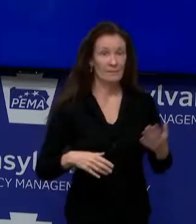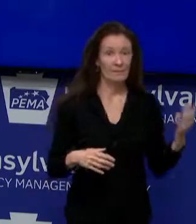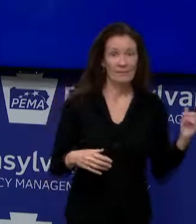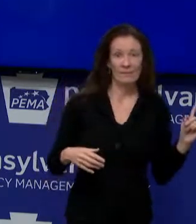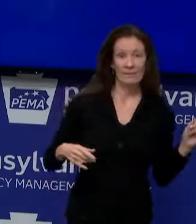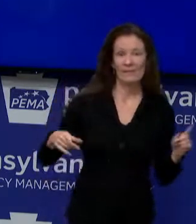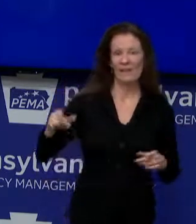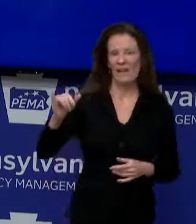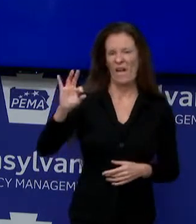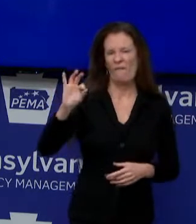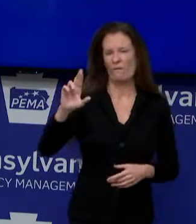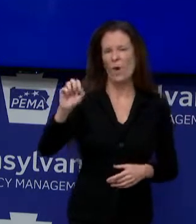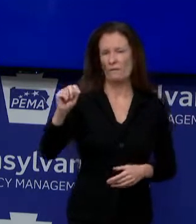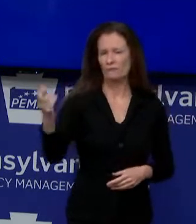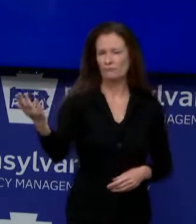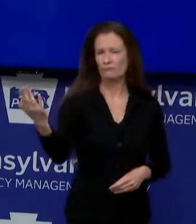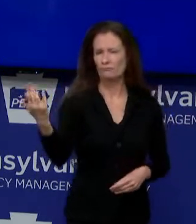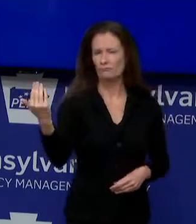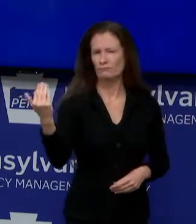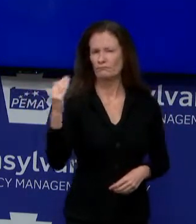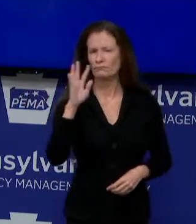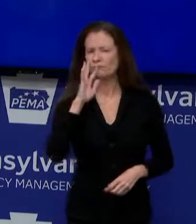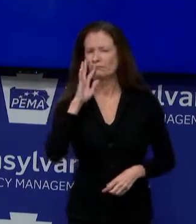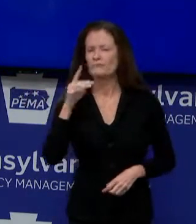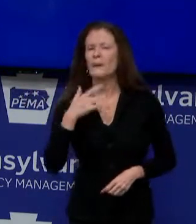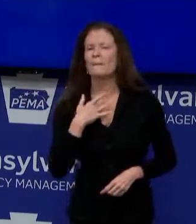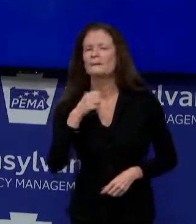please unmute and ask your question.